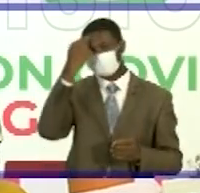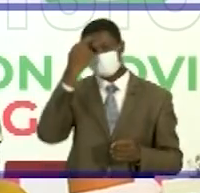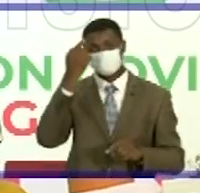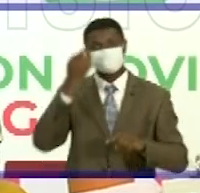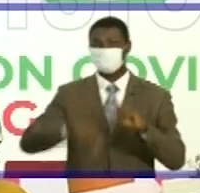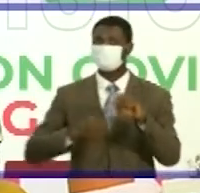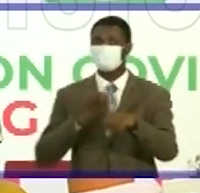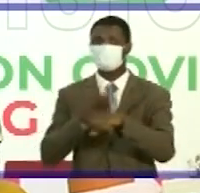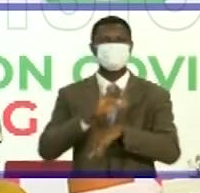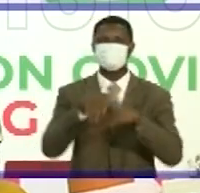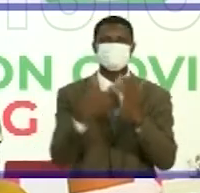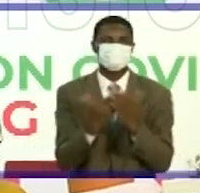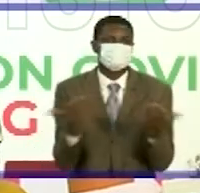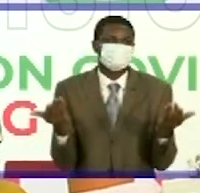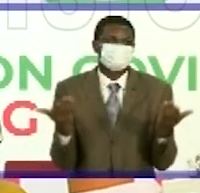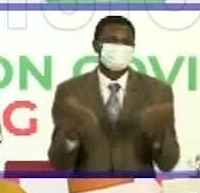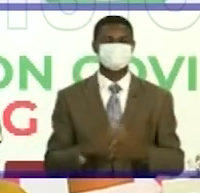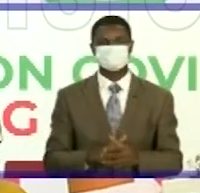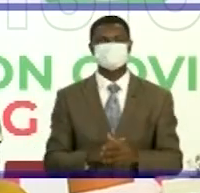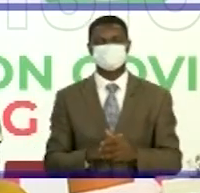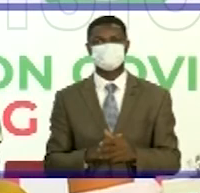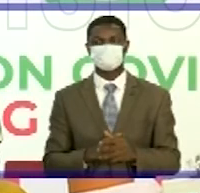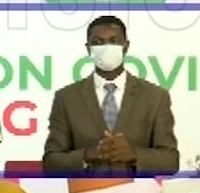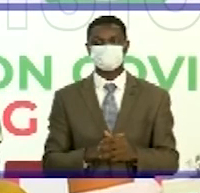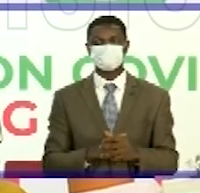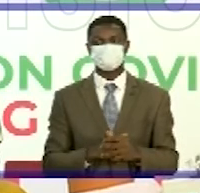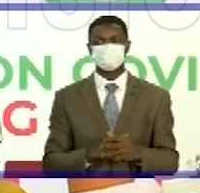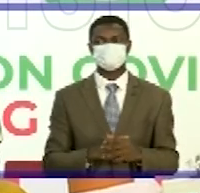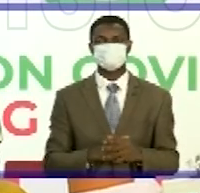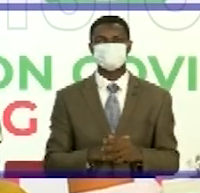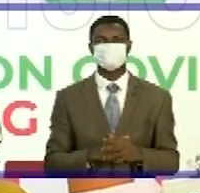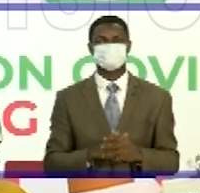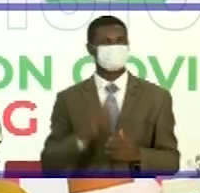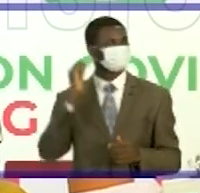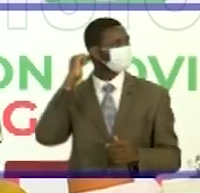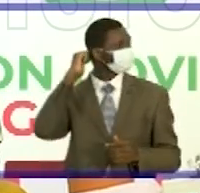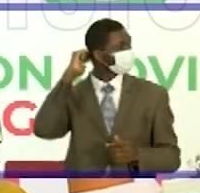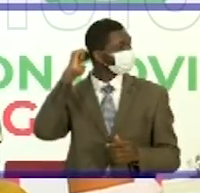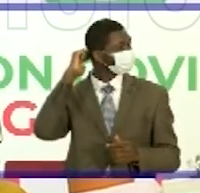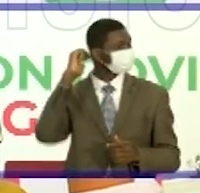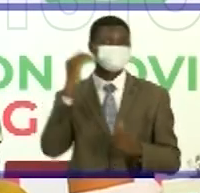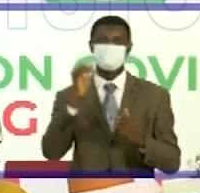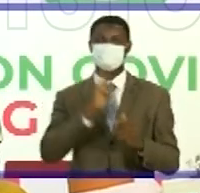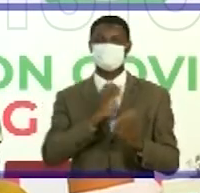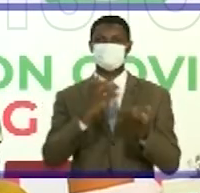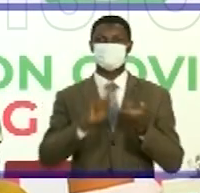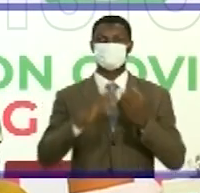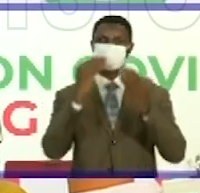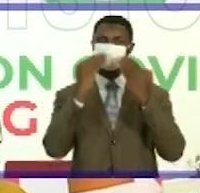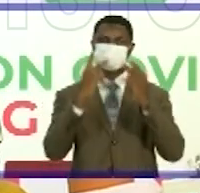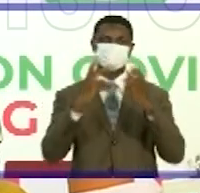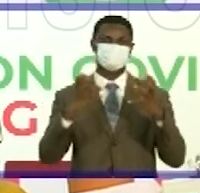do everything when it comes to enforcement and causing behavioral change. So I want to thank you very much, and I